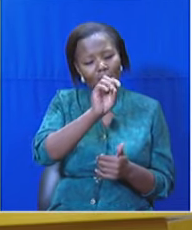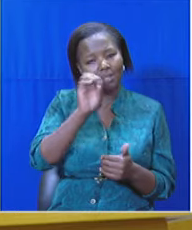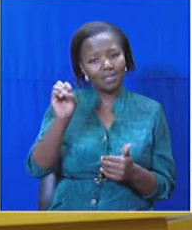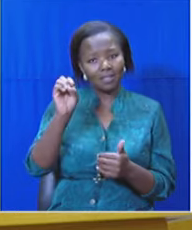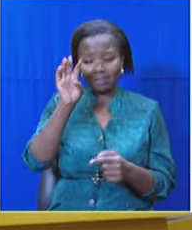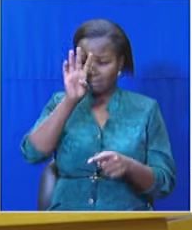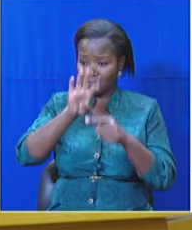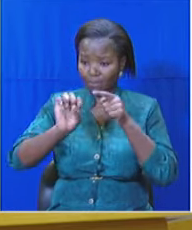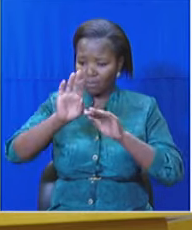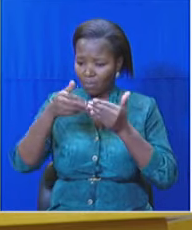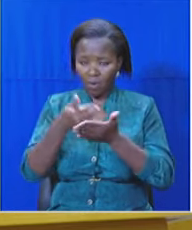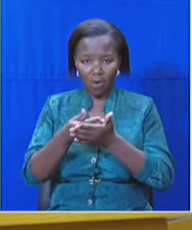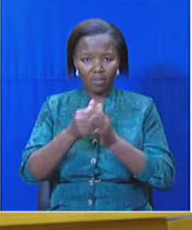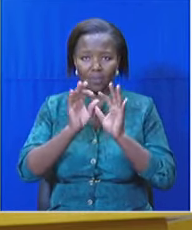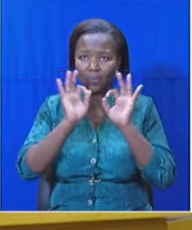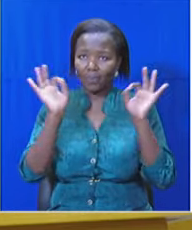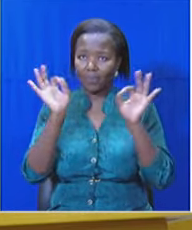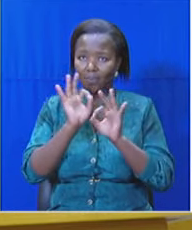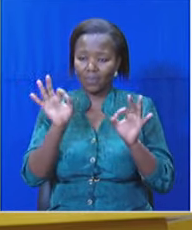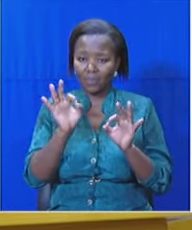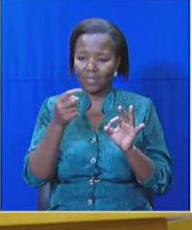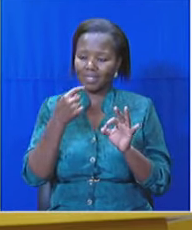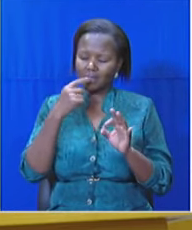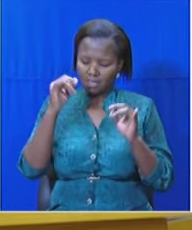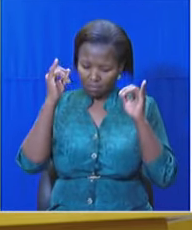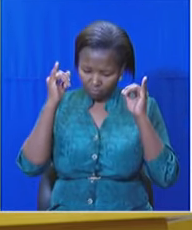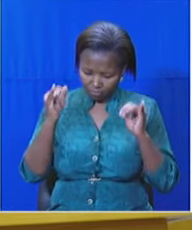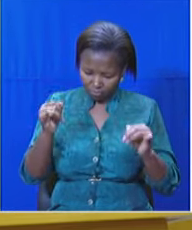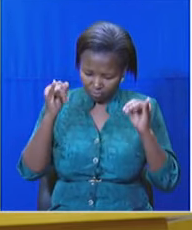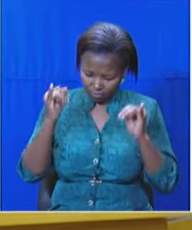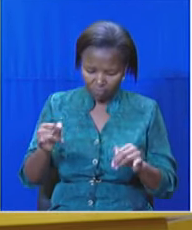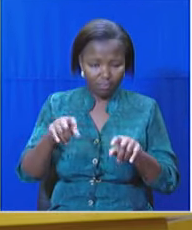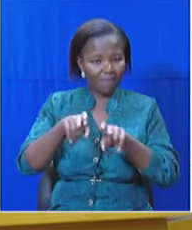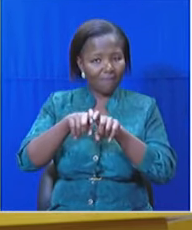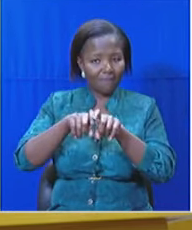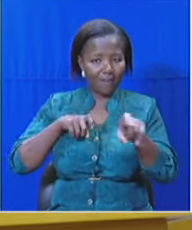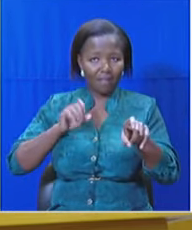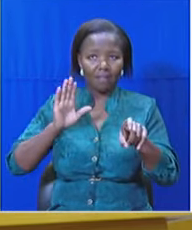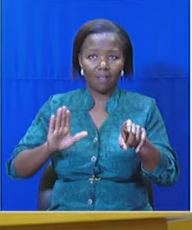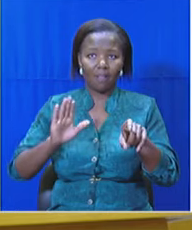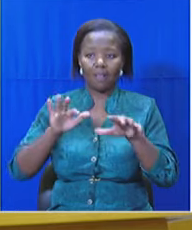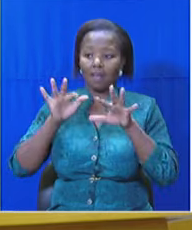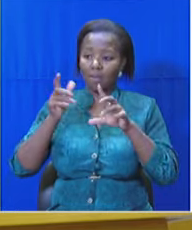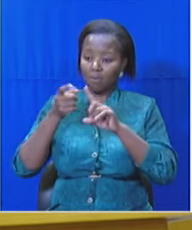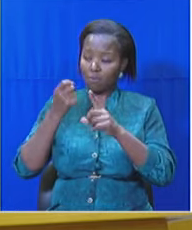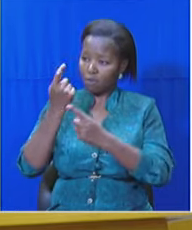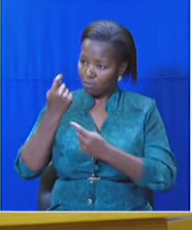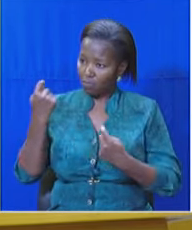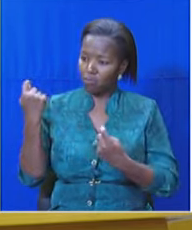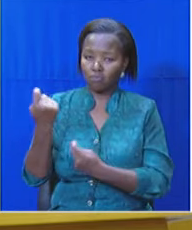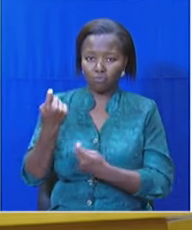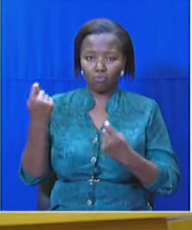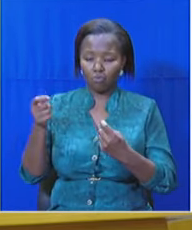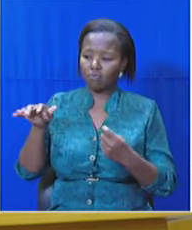altogether. It is a dismal and tragic failure. The people from the rural areas continue